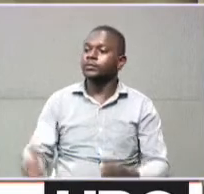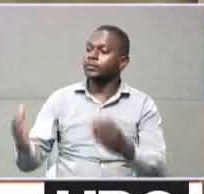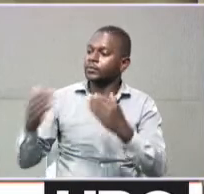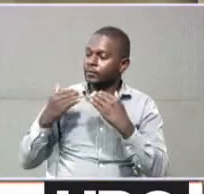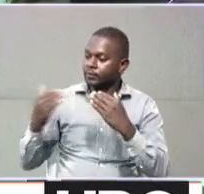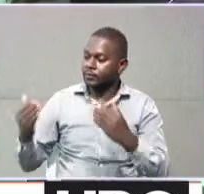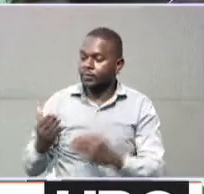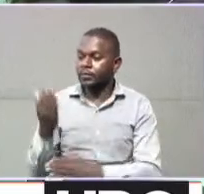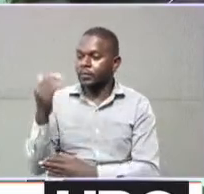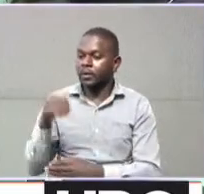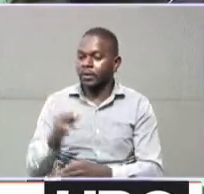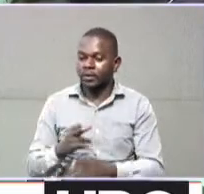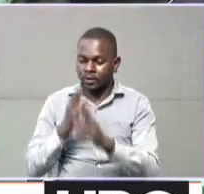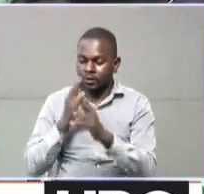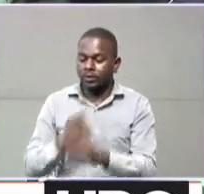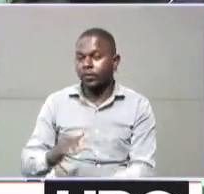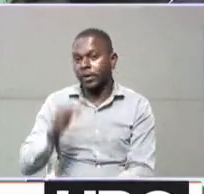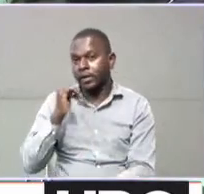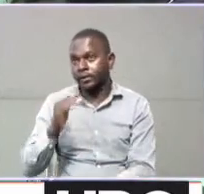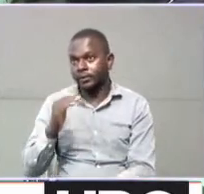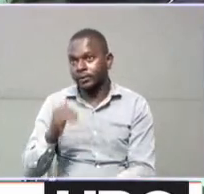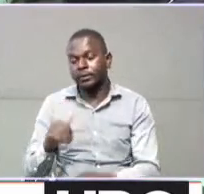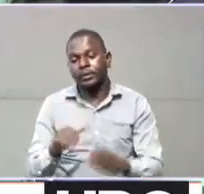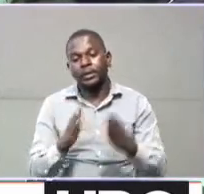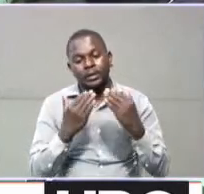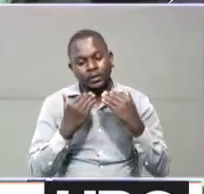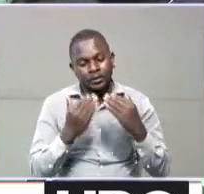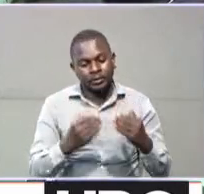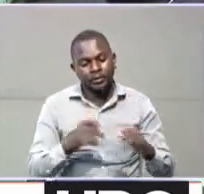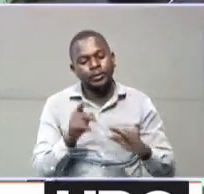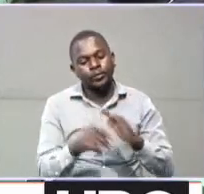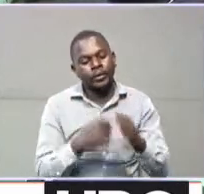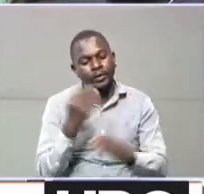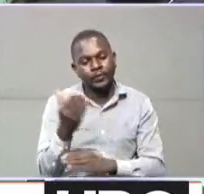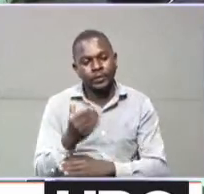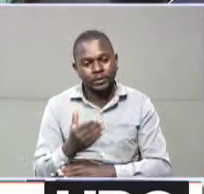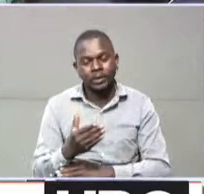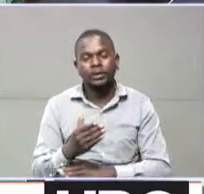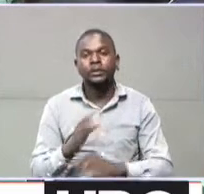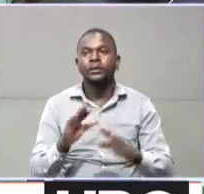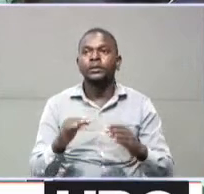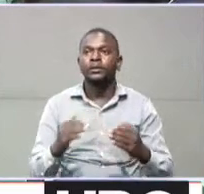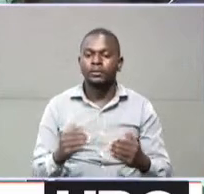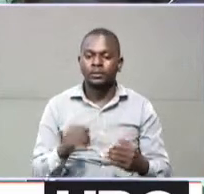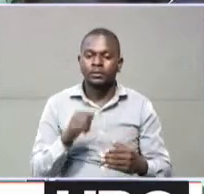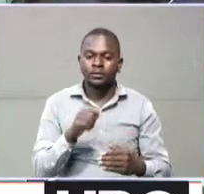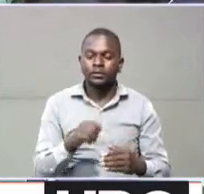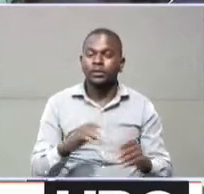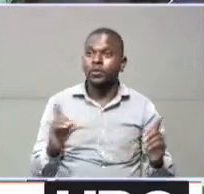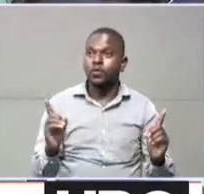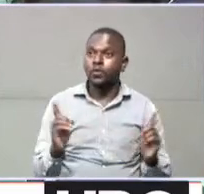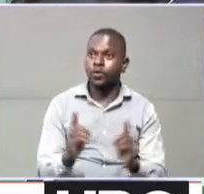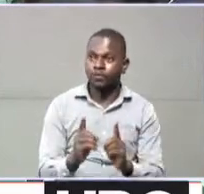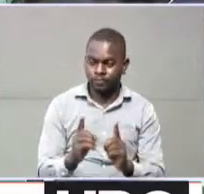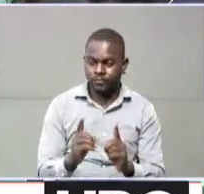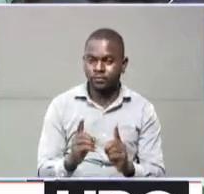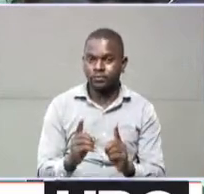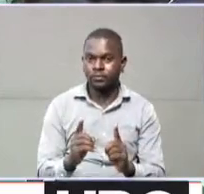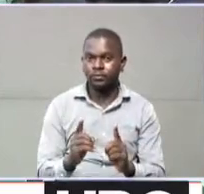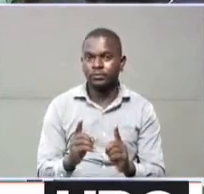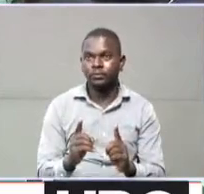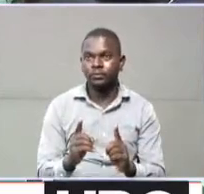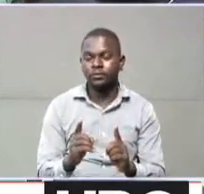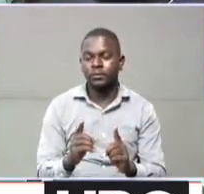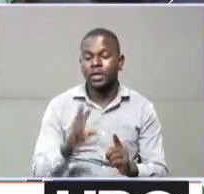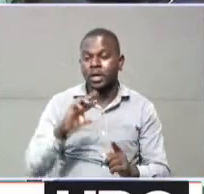thank you so much right honourable speaker and thank you right honourable prime minister for the precise and concise